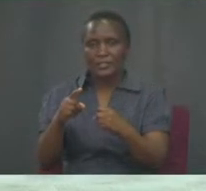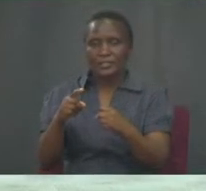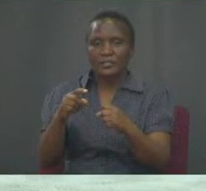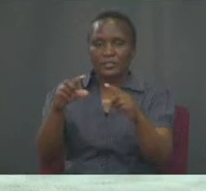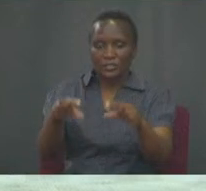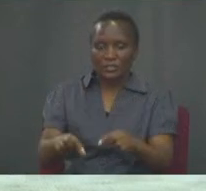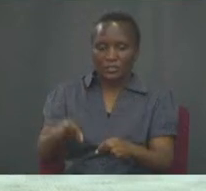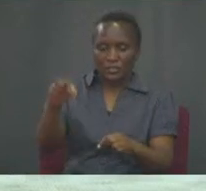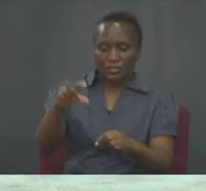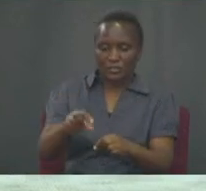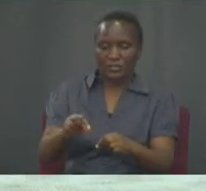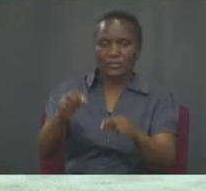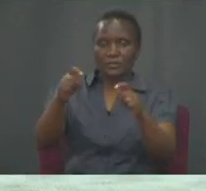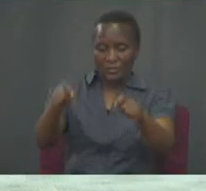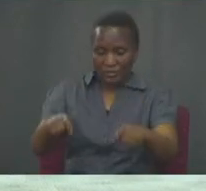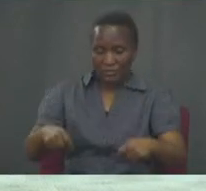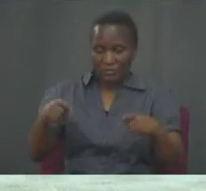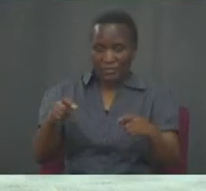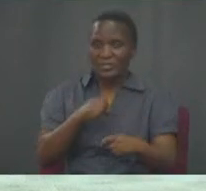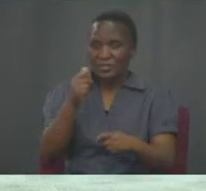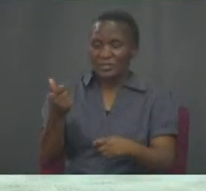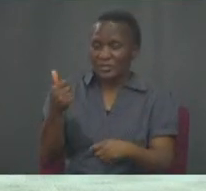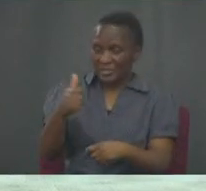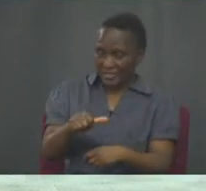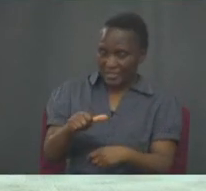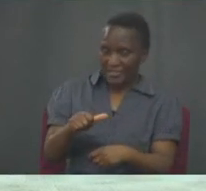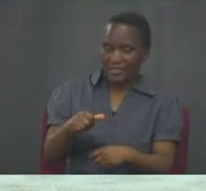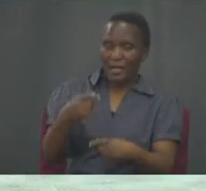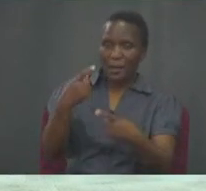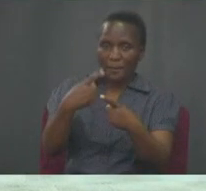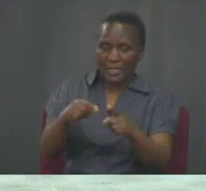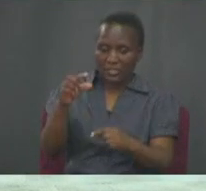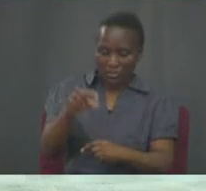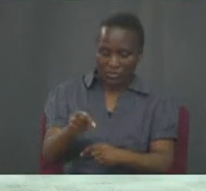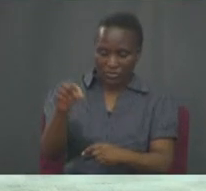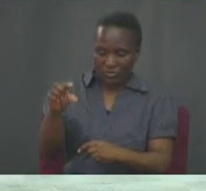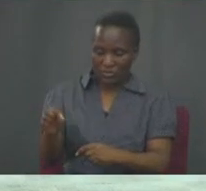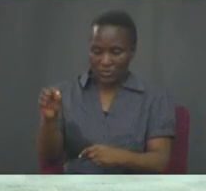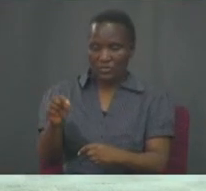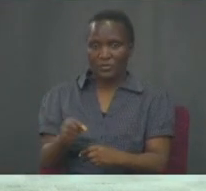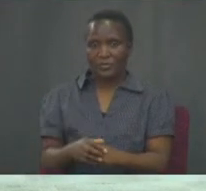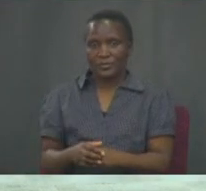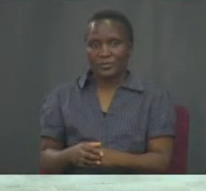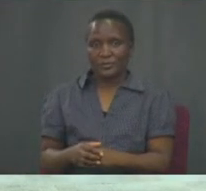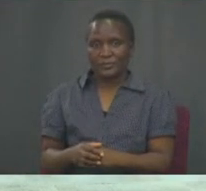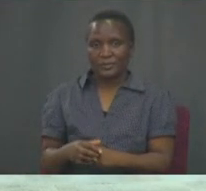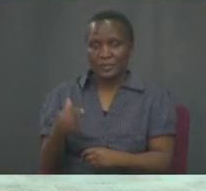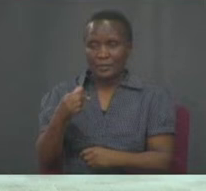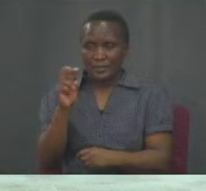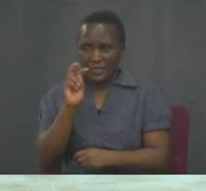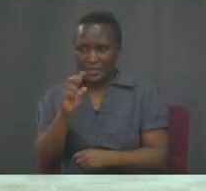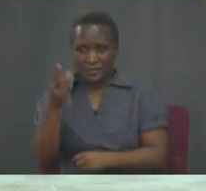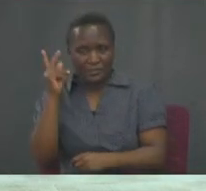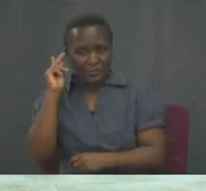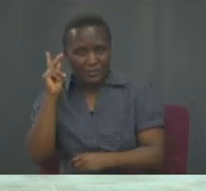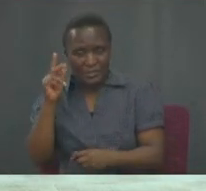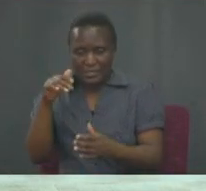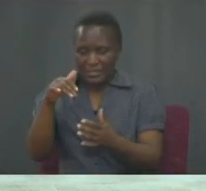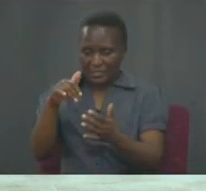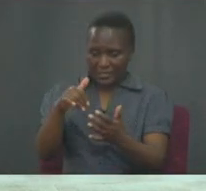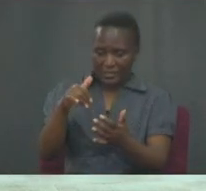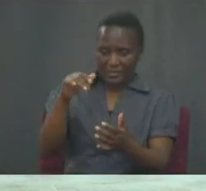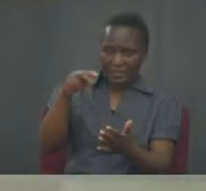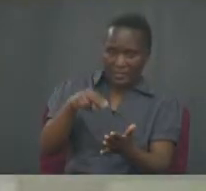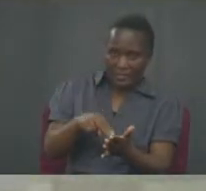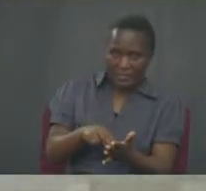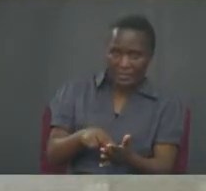600 chosen, not any, but chosen. So I picture Pharaoh standing, expecting one chariot